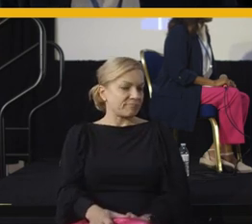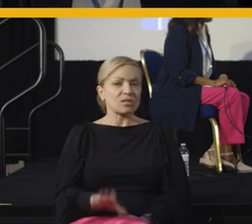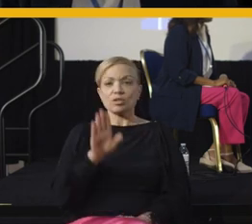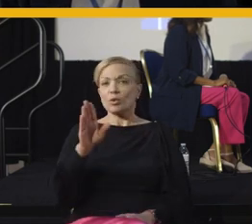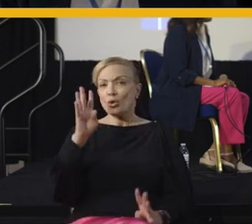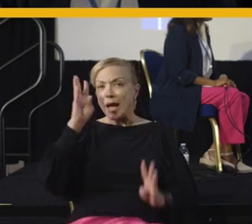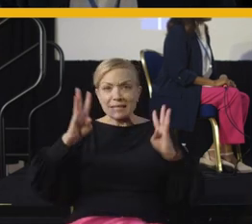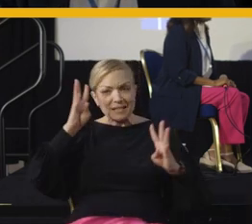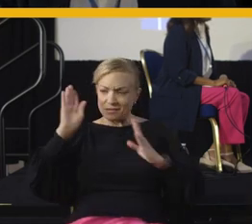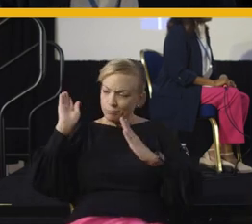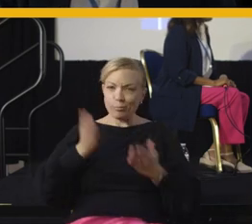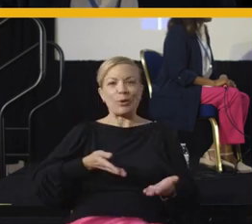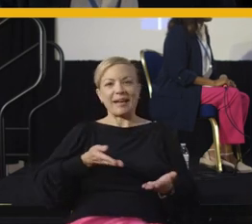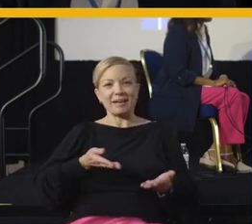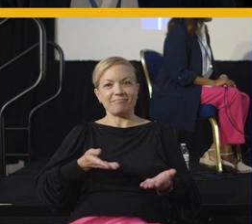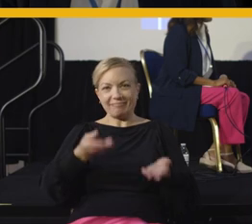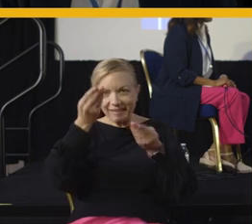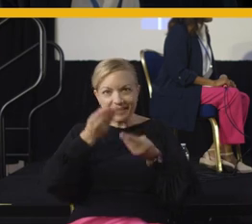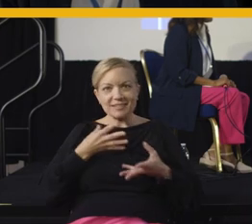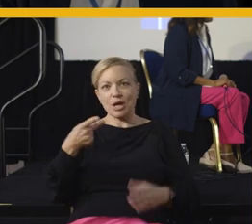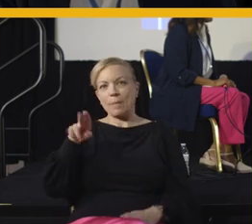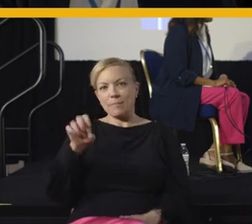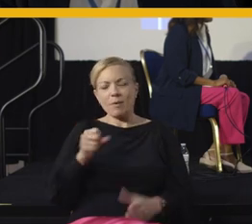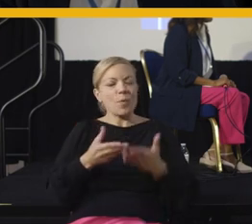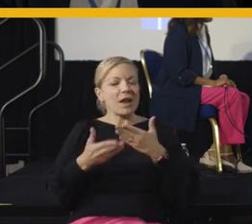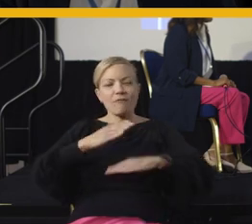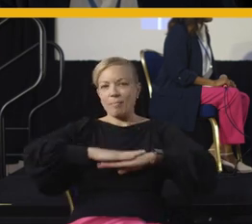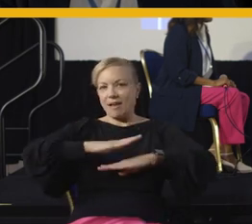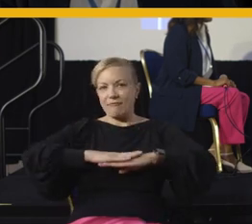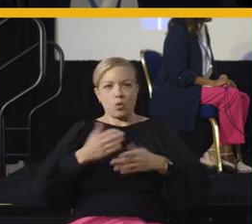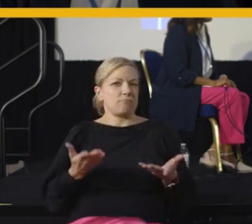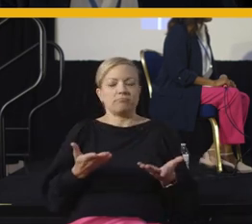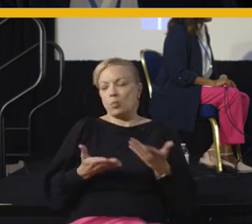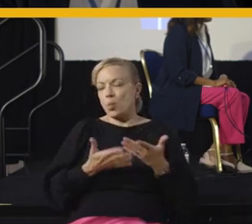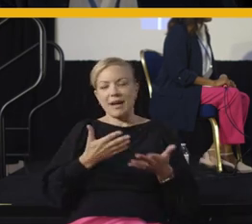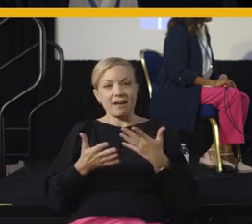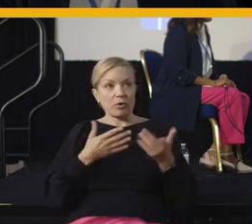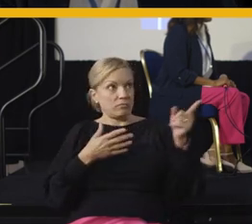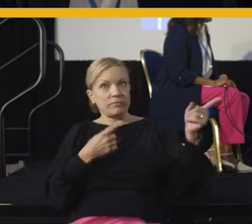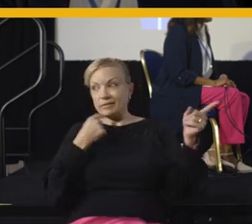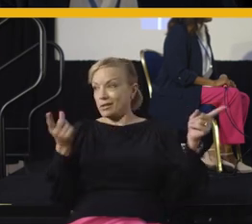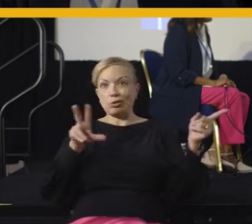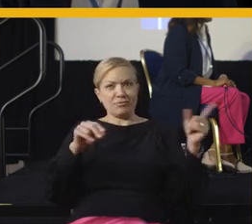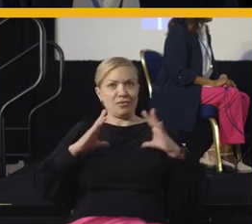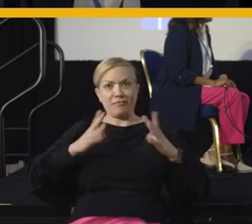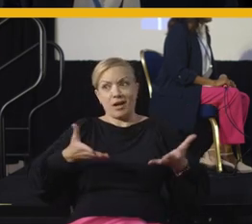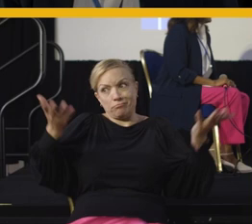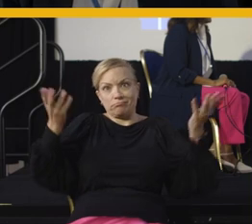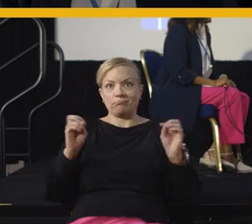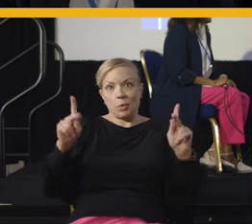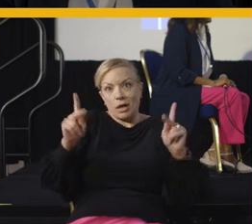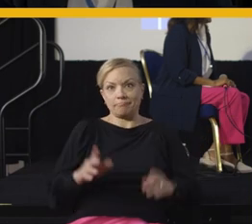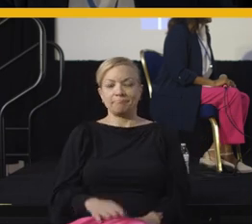your ideas to PBS, to whatever platform that you're going to be working with. All they can do is say no, you